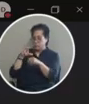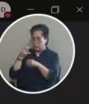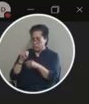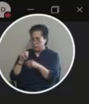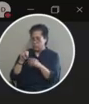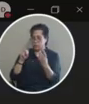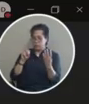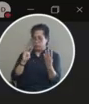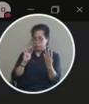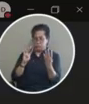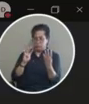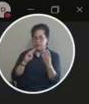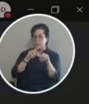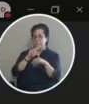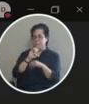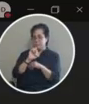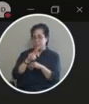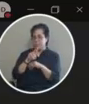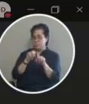The motion does pass.